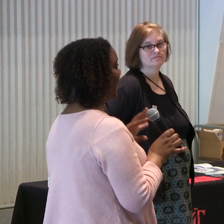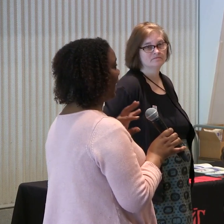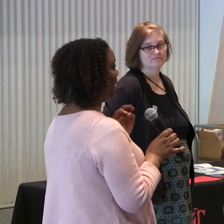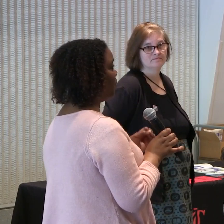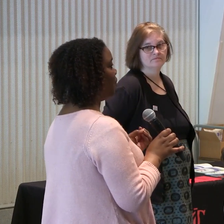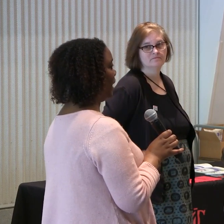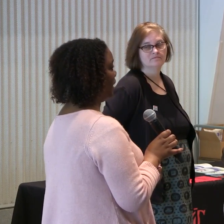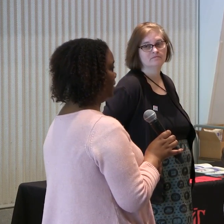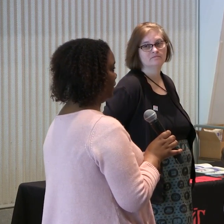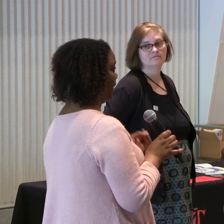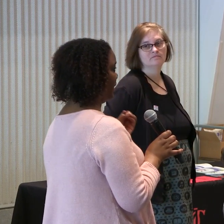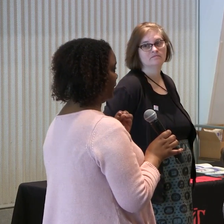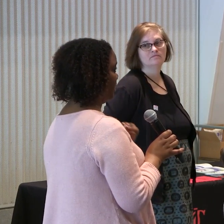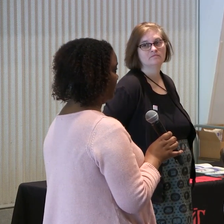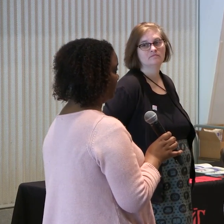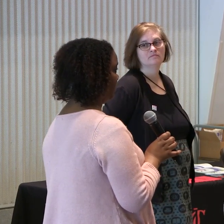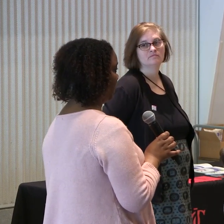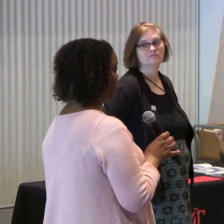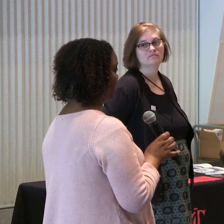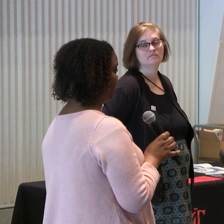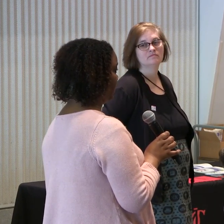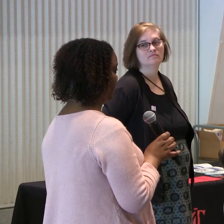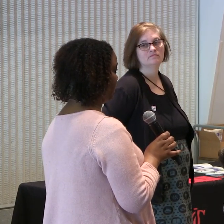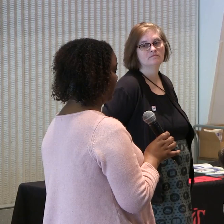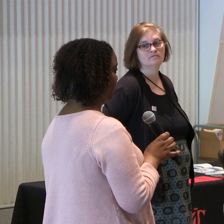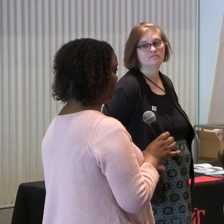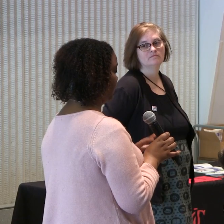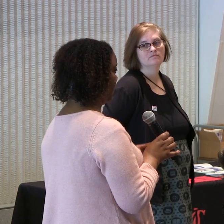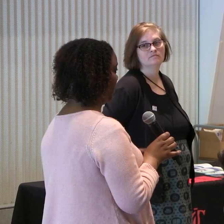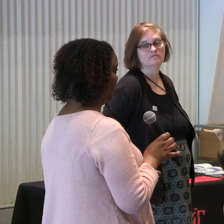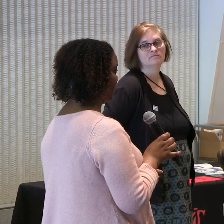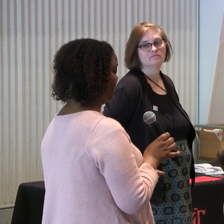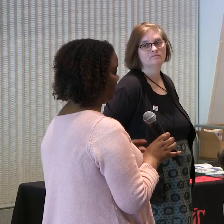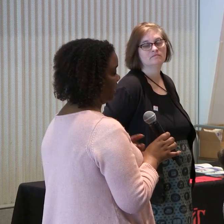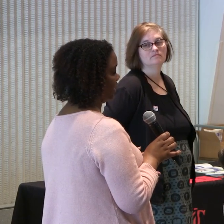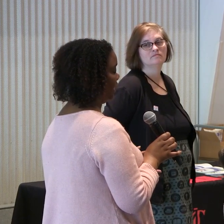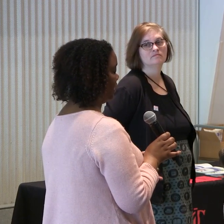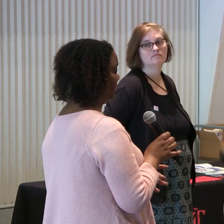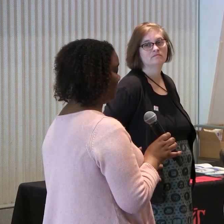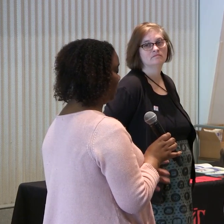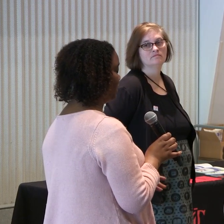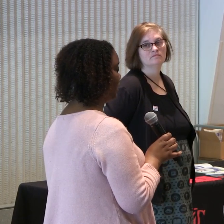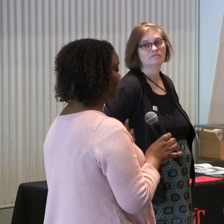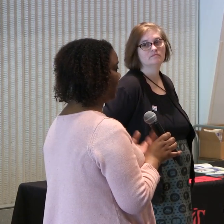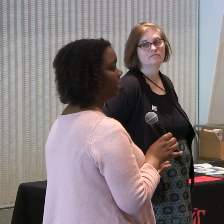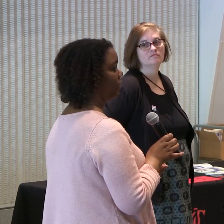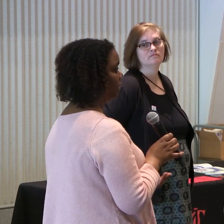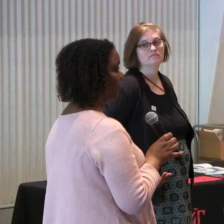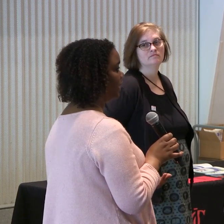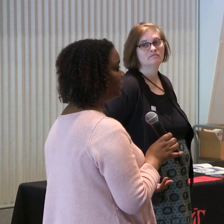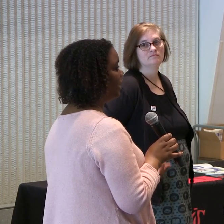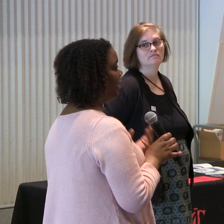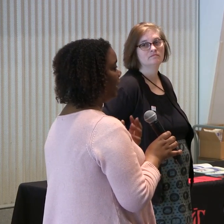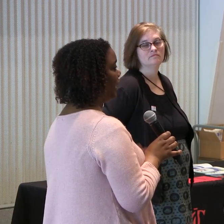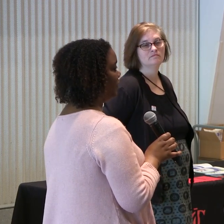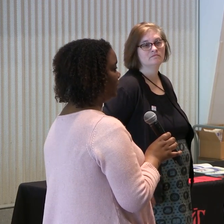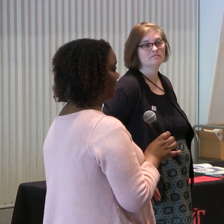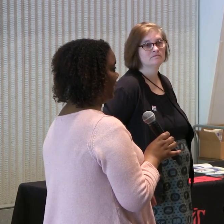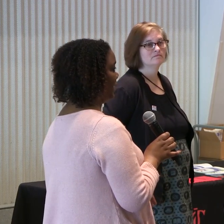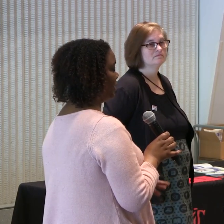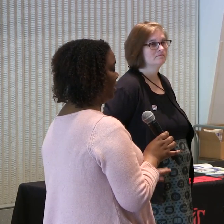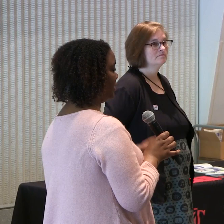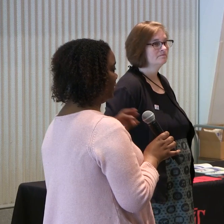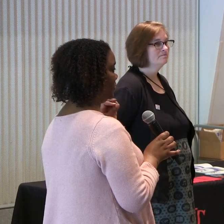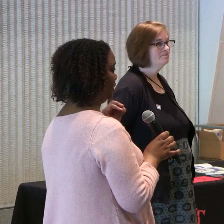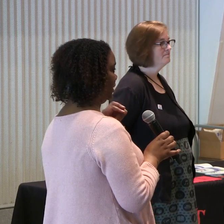countries, how well is it anticipated that this data set that's being collected may translate into populations outside of the U.S.? And have there